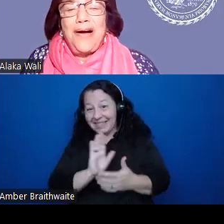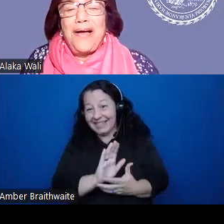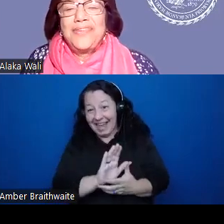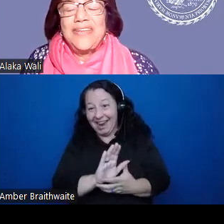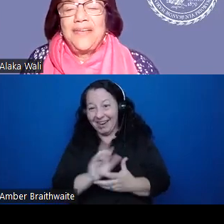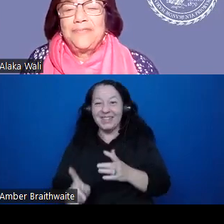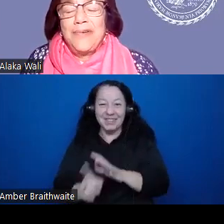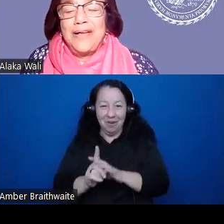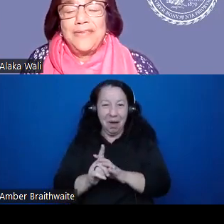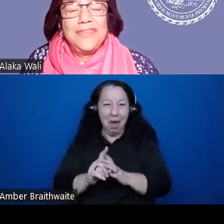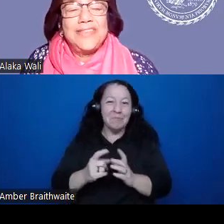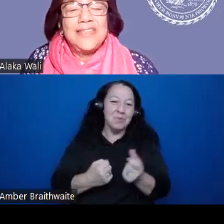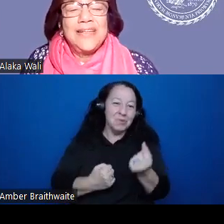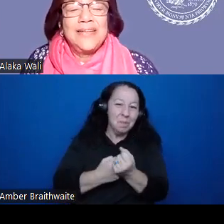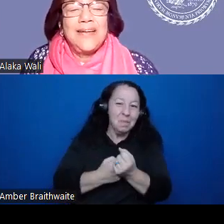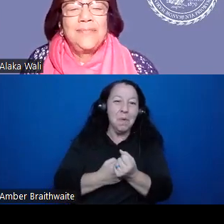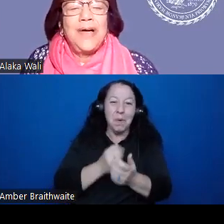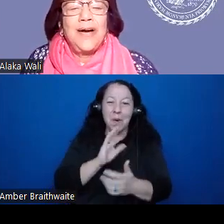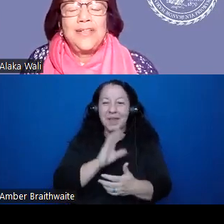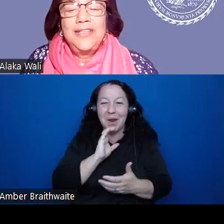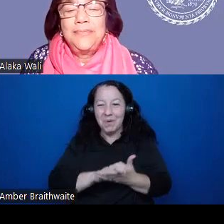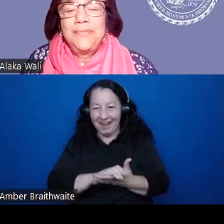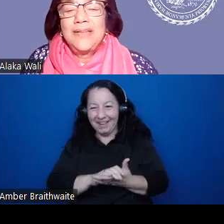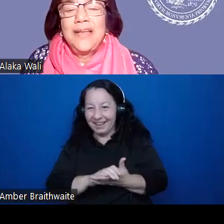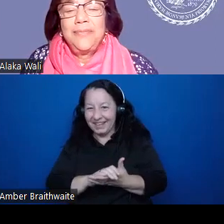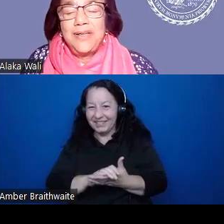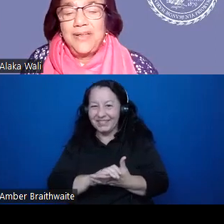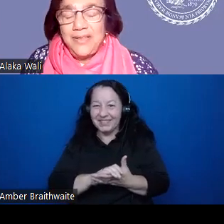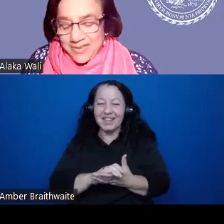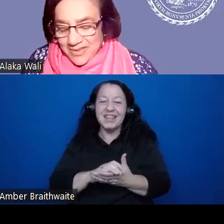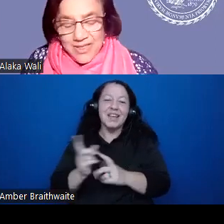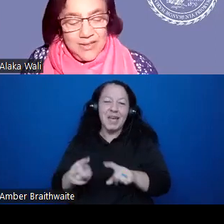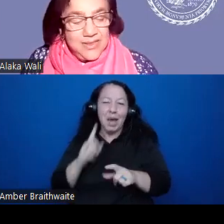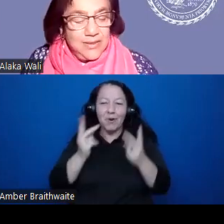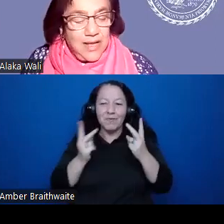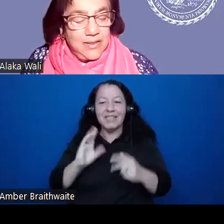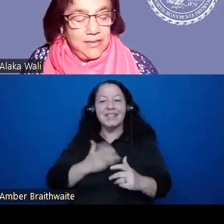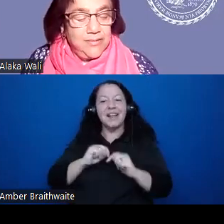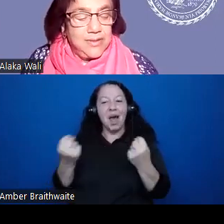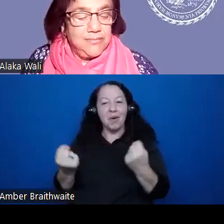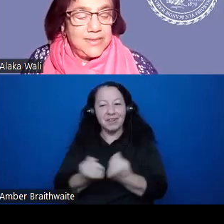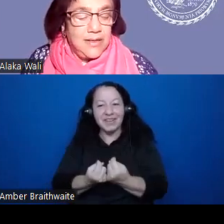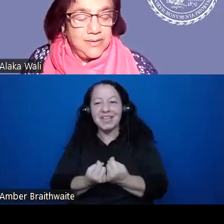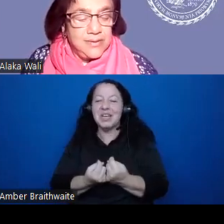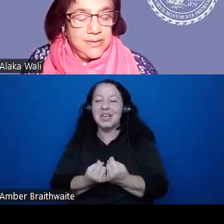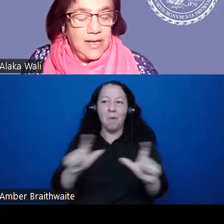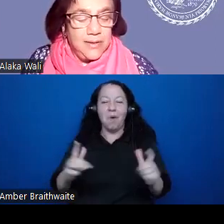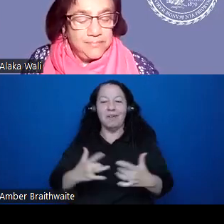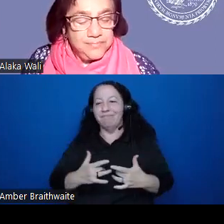respective wives on the visit, and our team and everybody is delighted with the